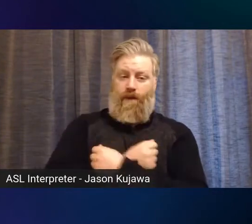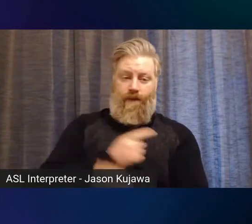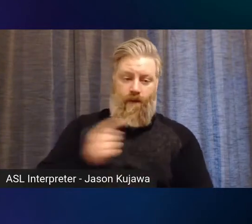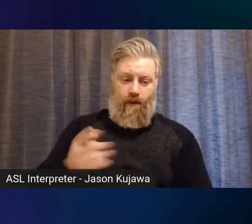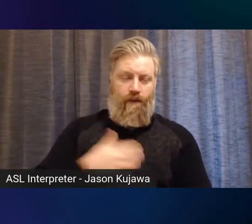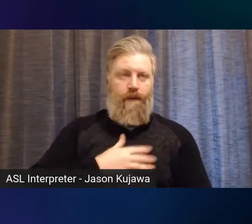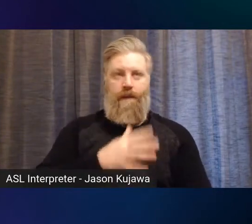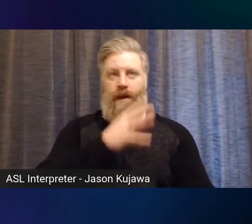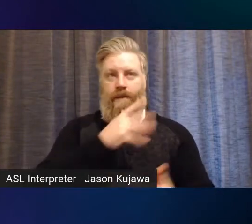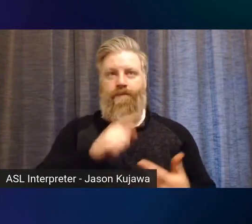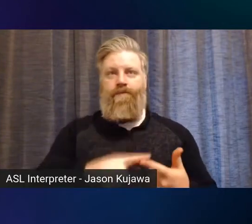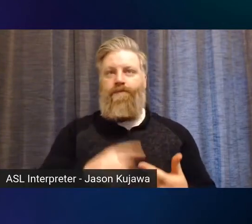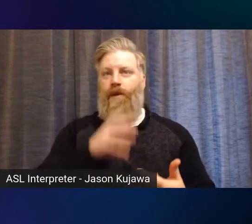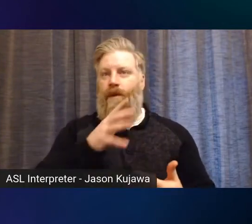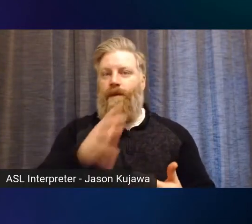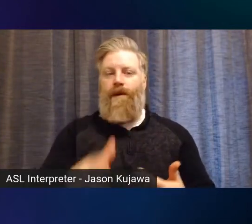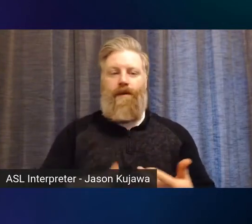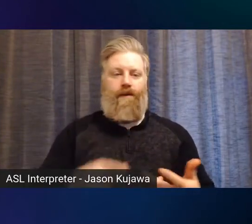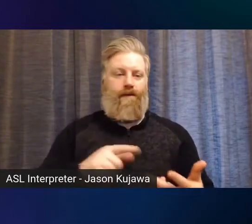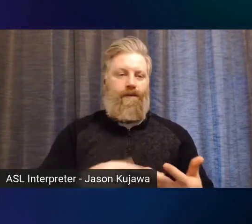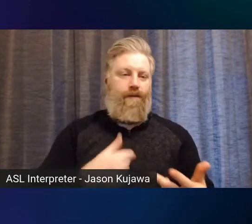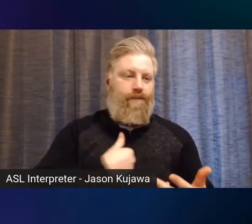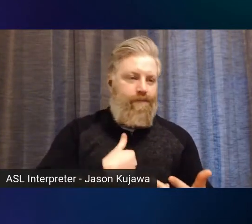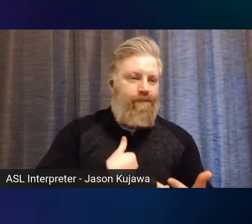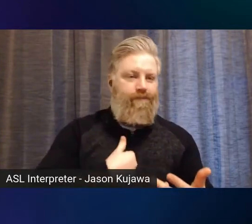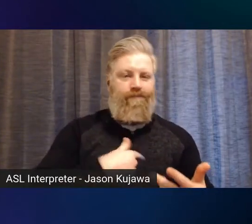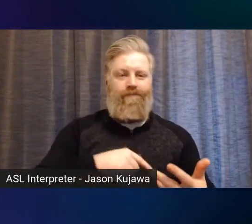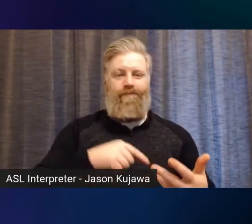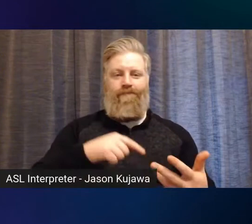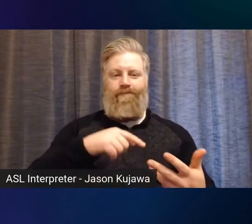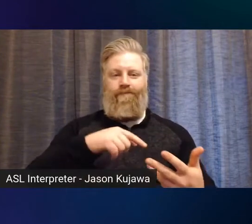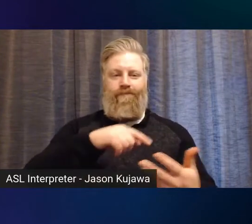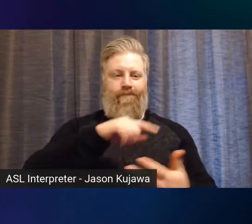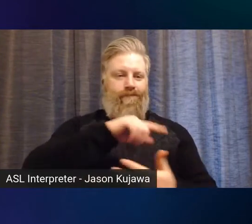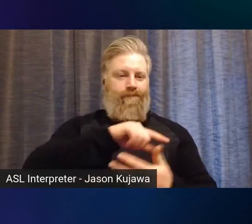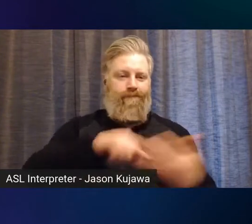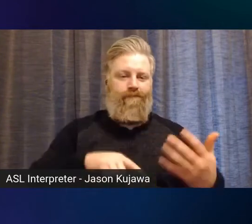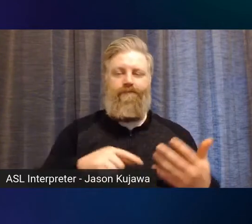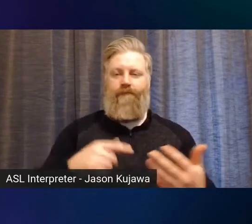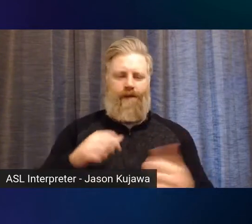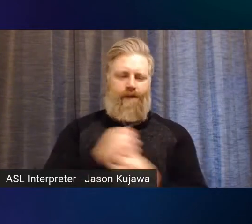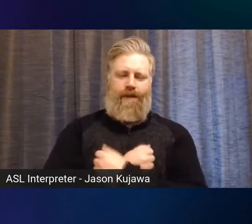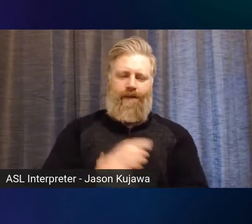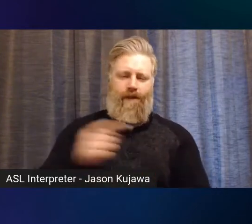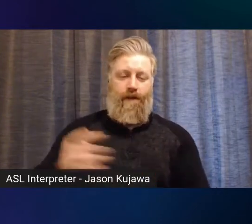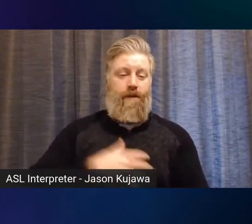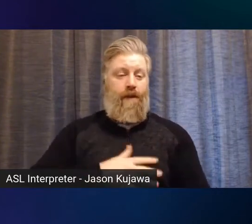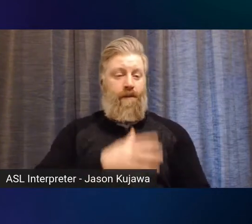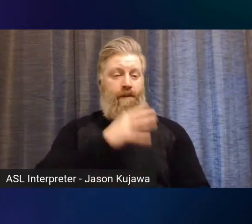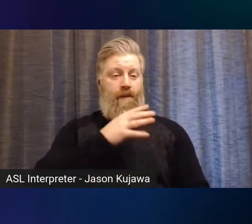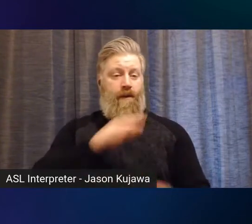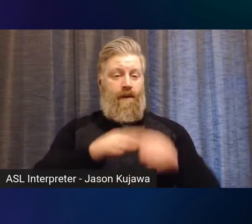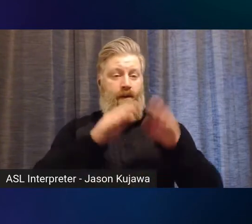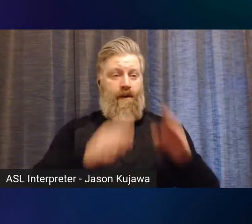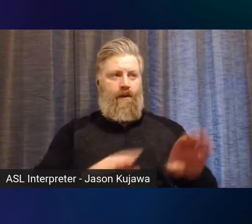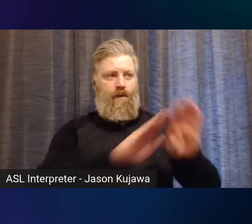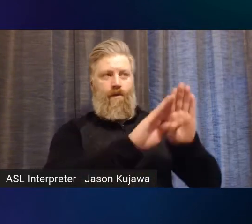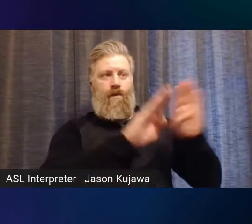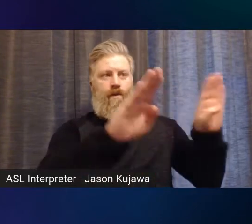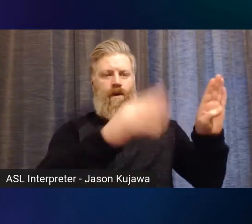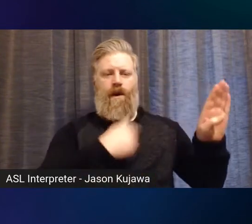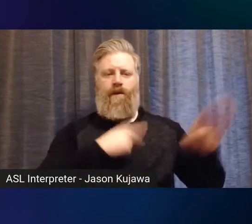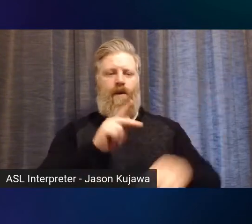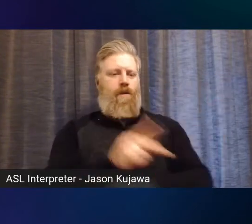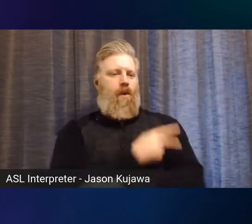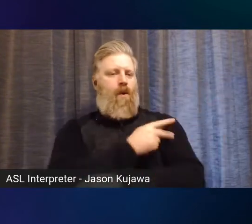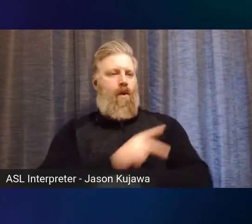My grandmama loved her. I loved her. There's a poem on the wall in my mother's house that I didn't even know she wrote until I was much